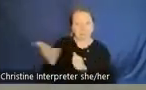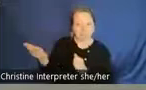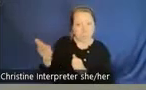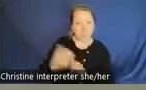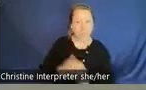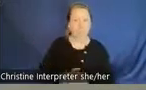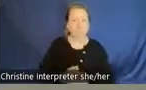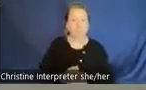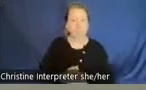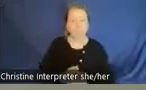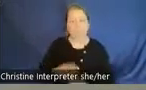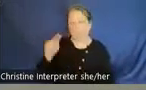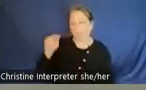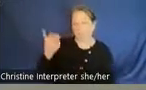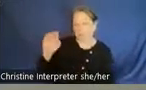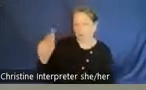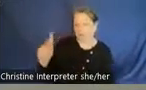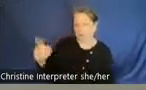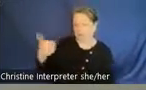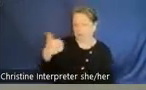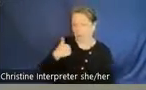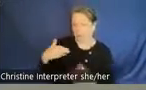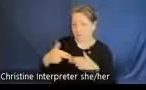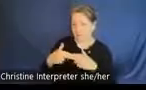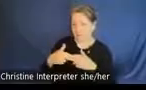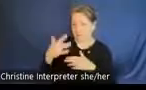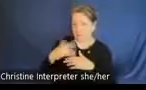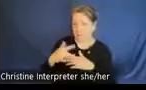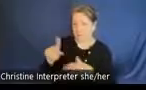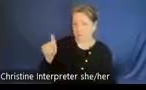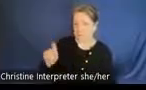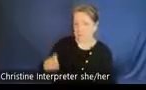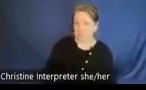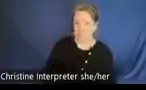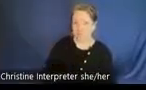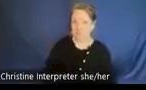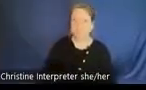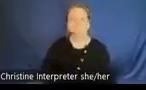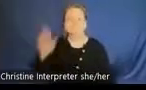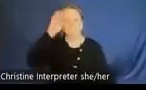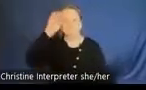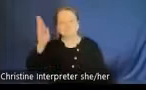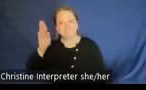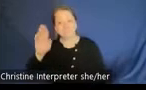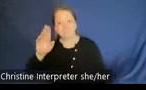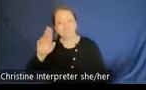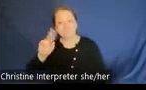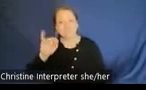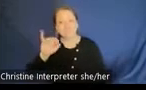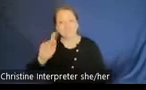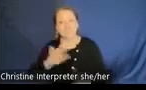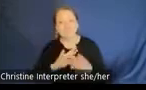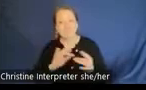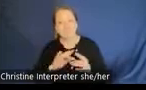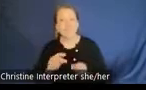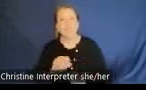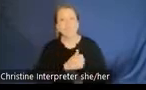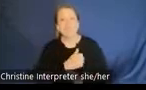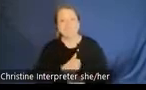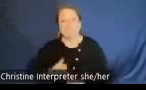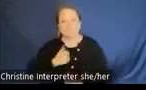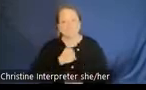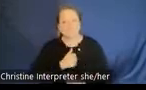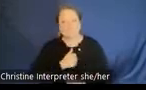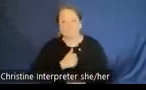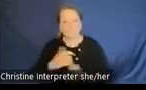Nick, do you have the slides available? Hi, Janis. This is Nick. Because we were having some